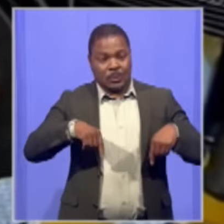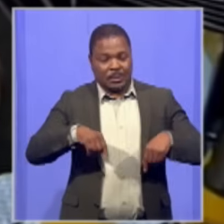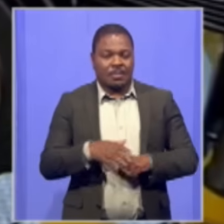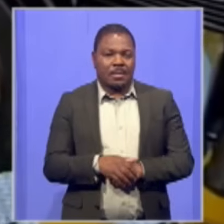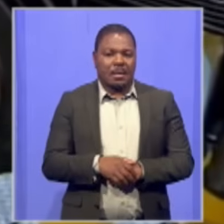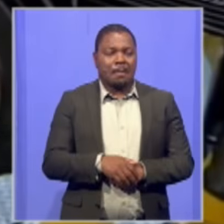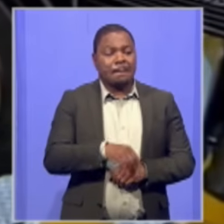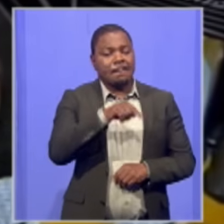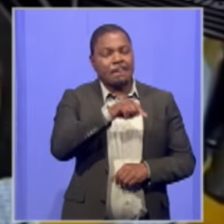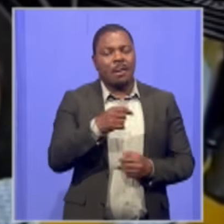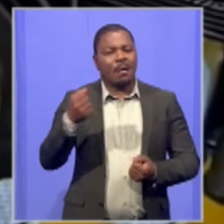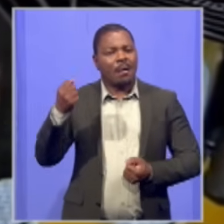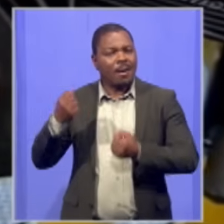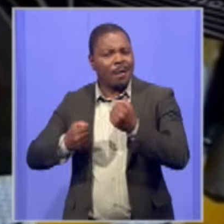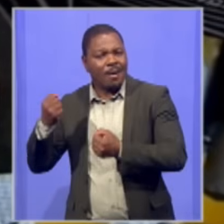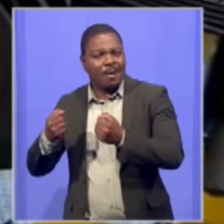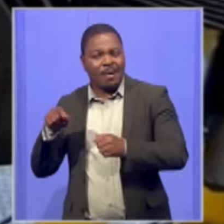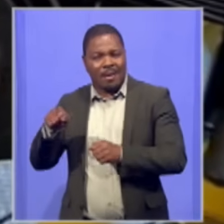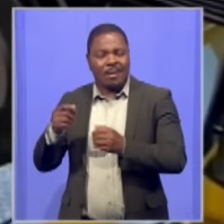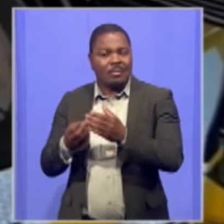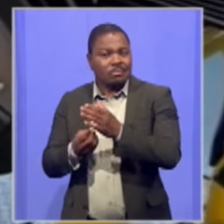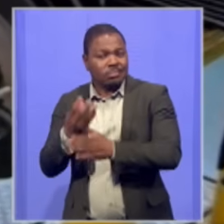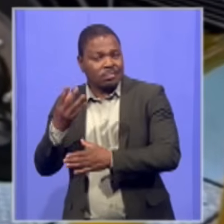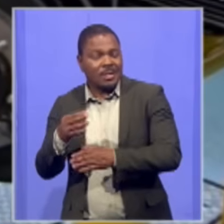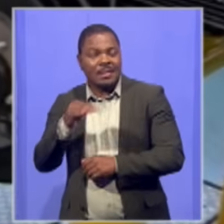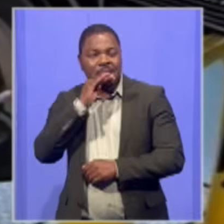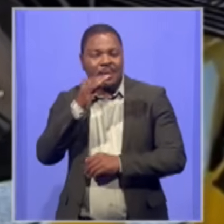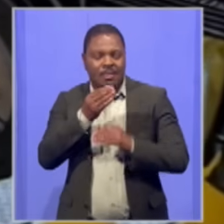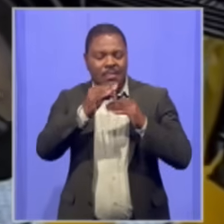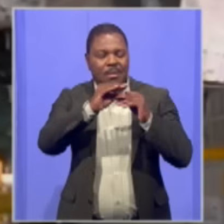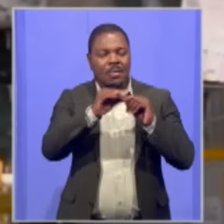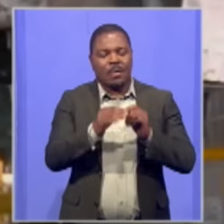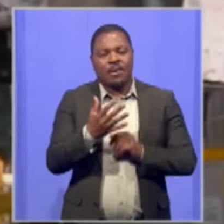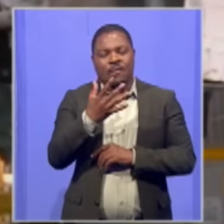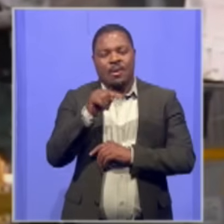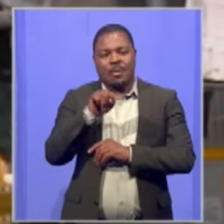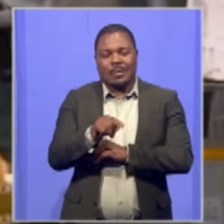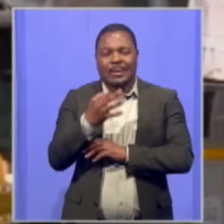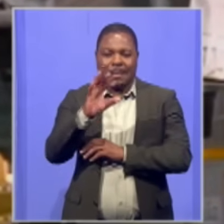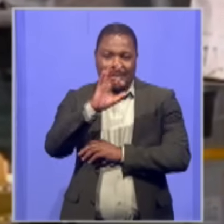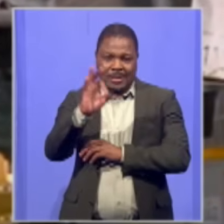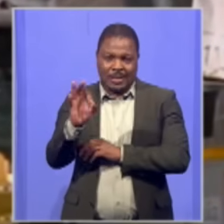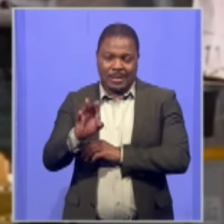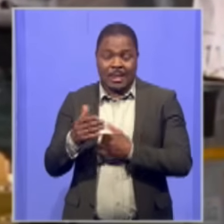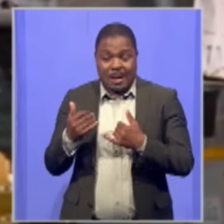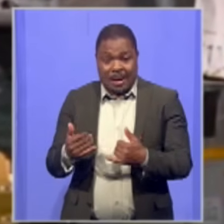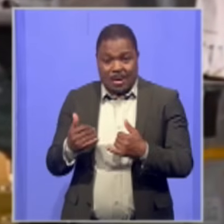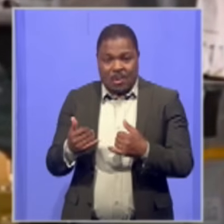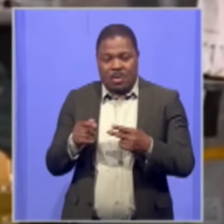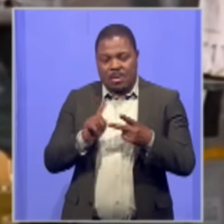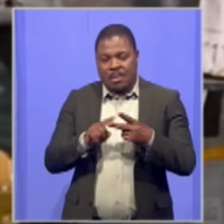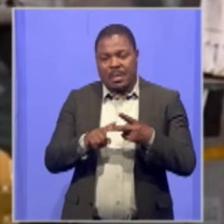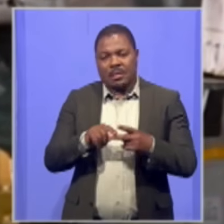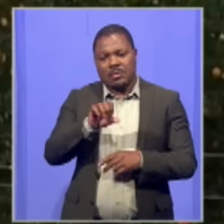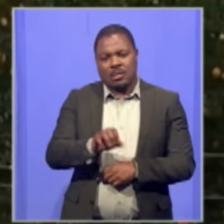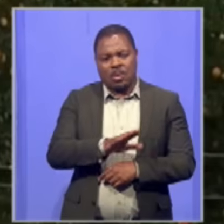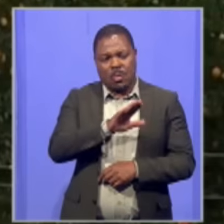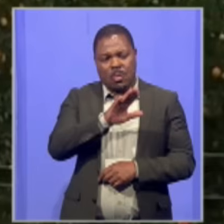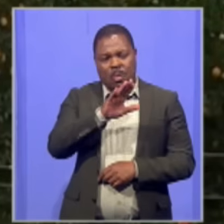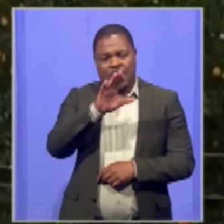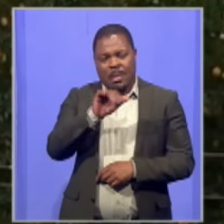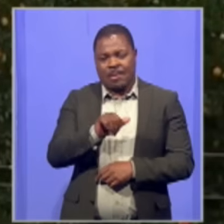la tlhahiso ya makoloi le tobane le lekgetho la diperesente tse 5.3 ya lekeno la tlhahiso ya naha,